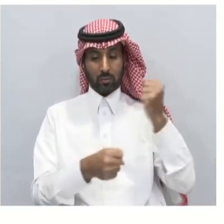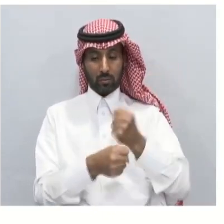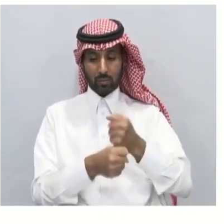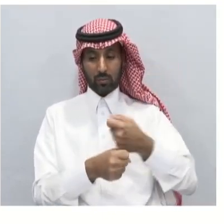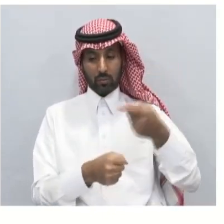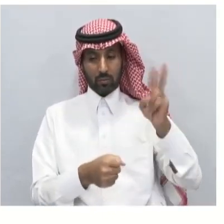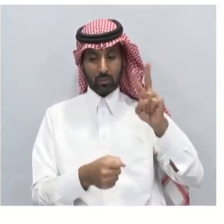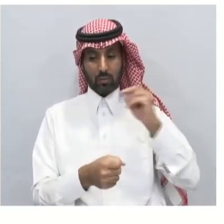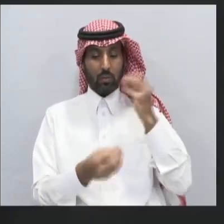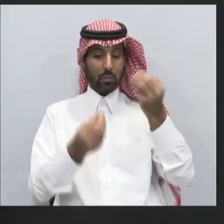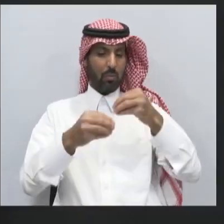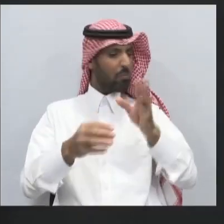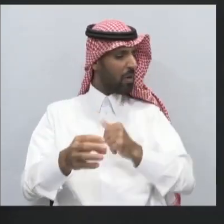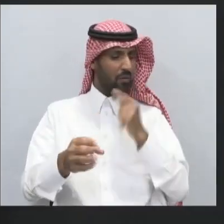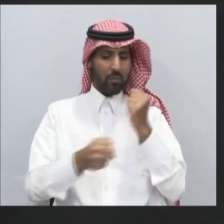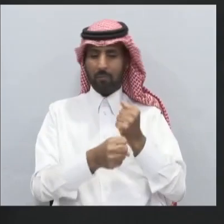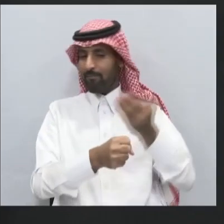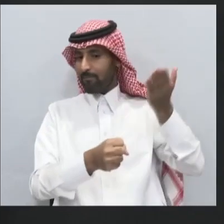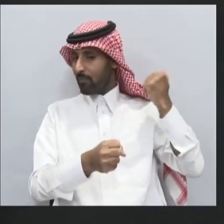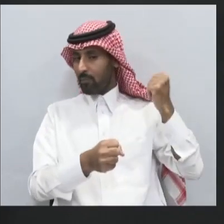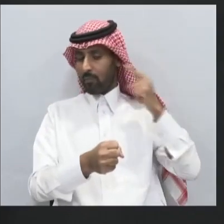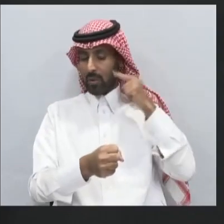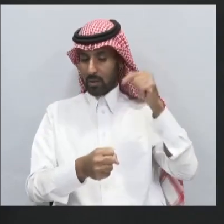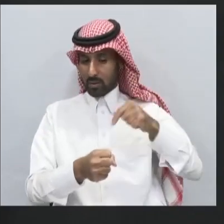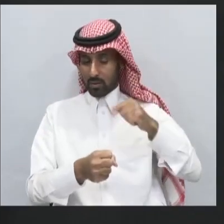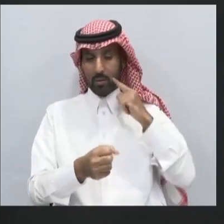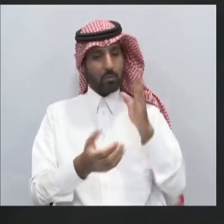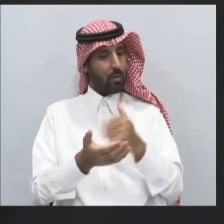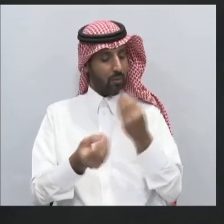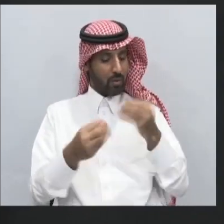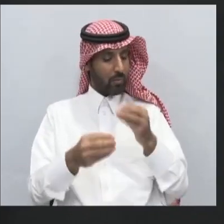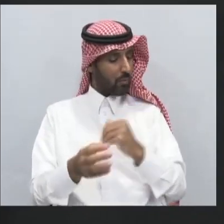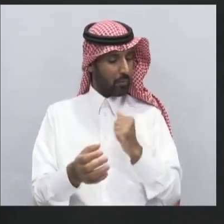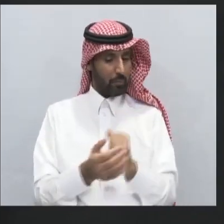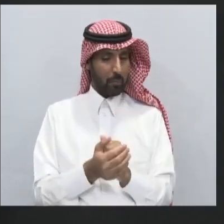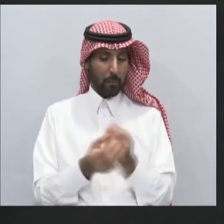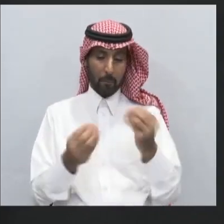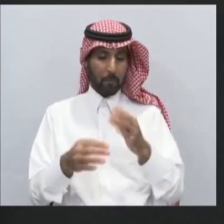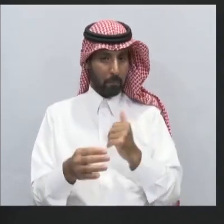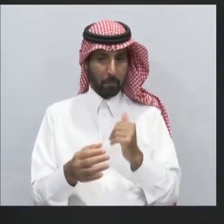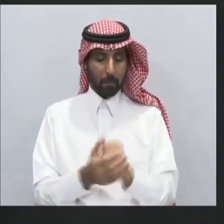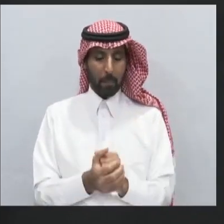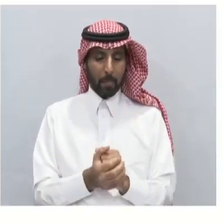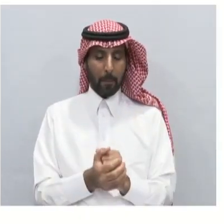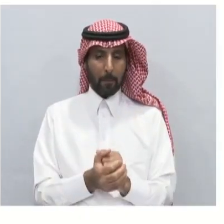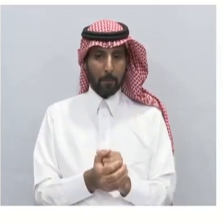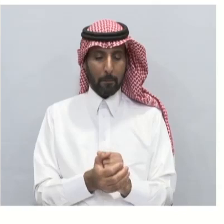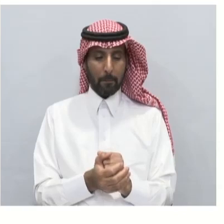verb, nothing. Not in the past, nothing, only the base form of the verb. We don't add anything to it,